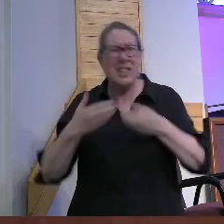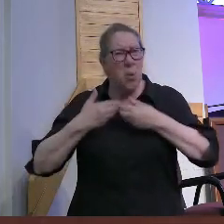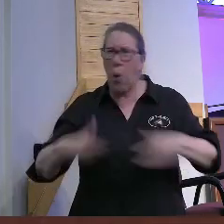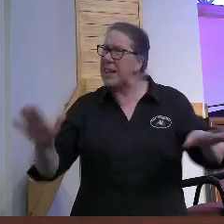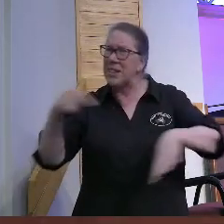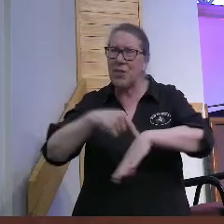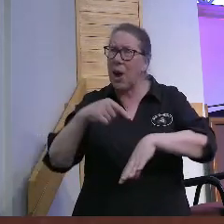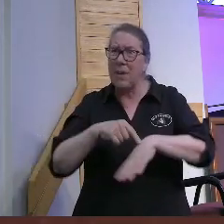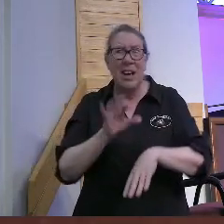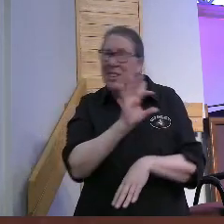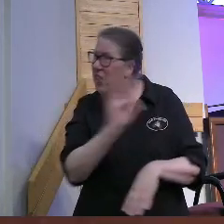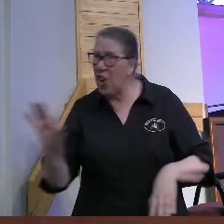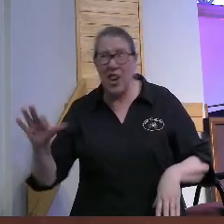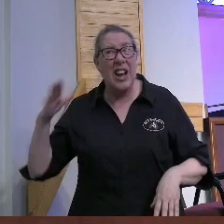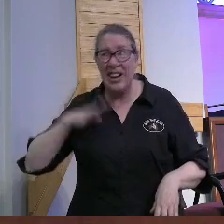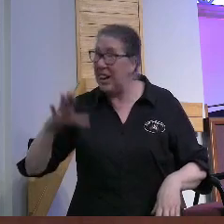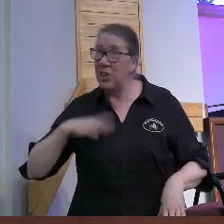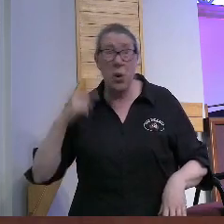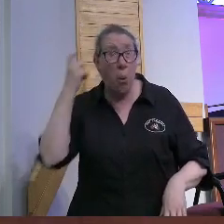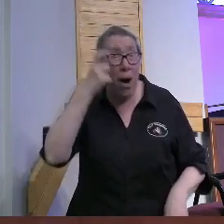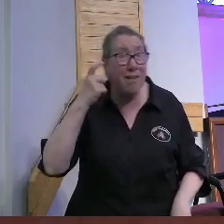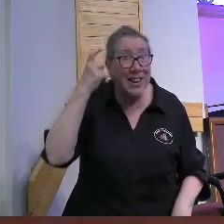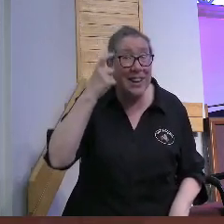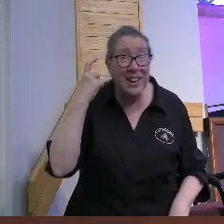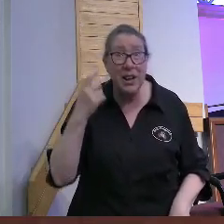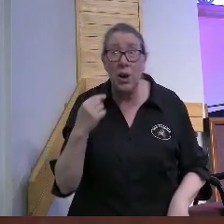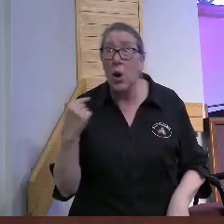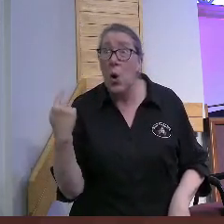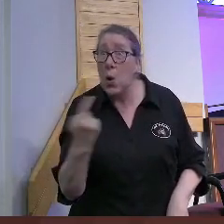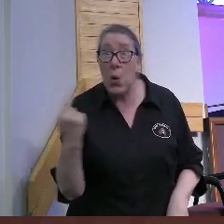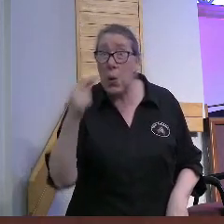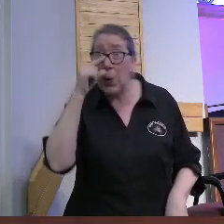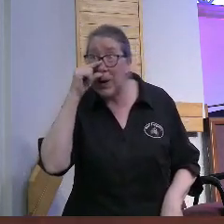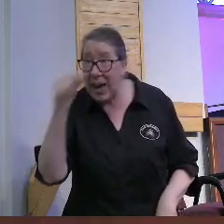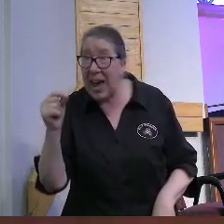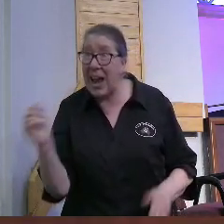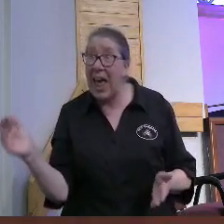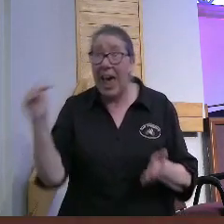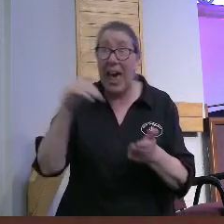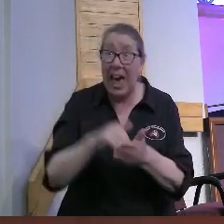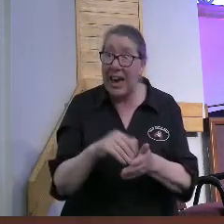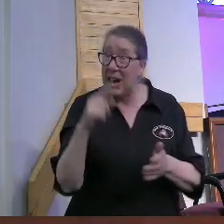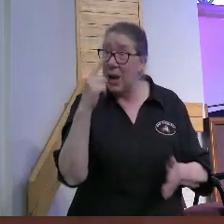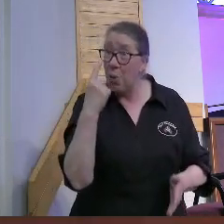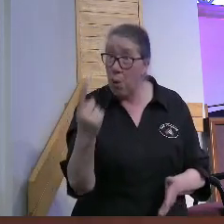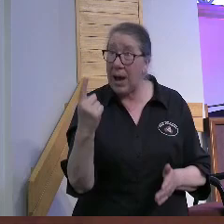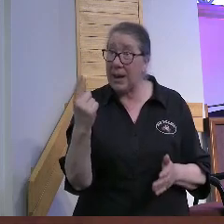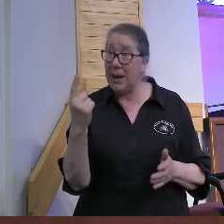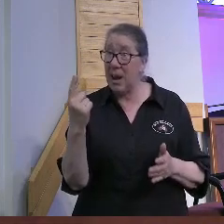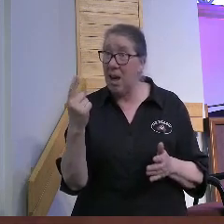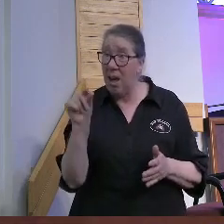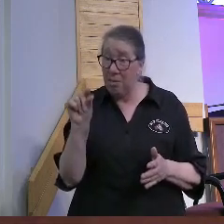You don't have to worry. Which of you, by worrying, can add 1 cubit to your